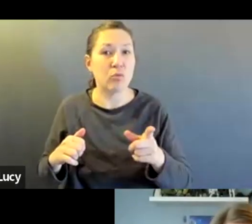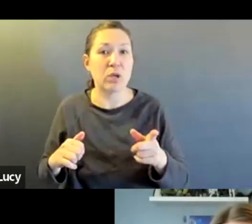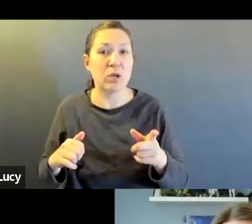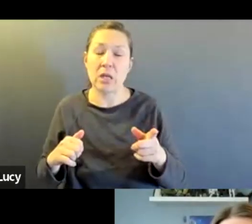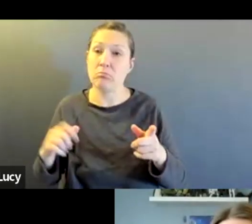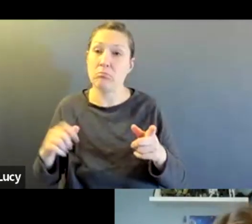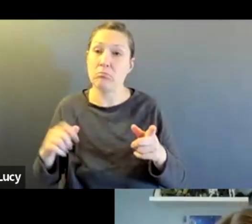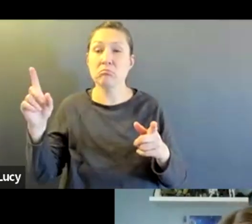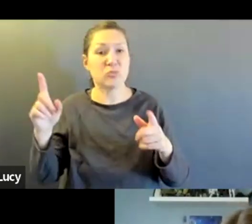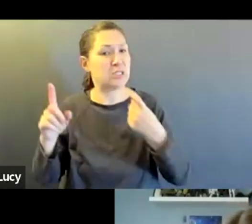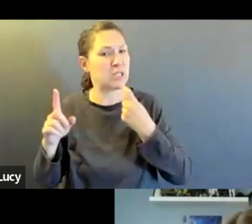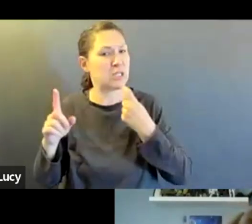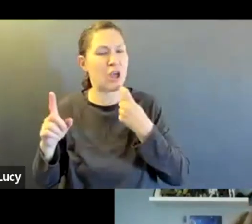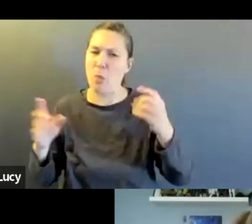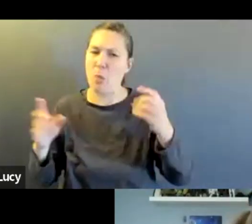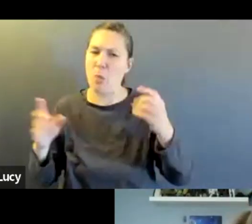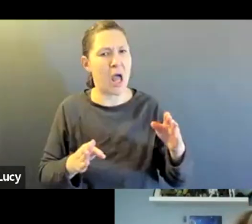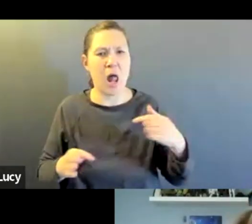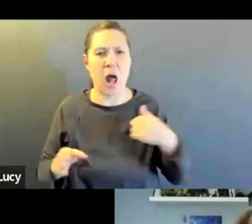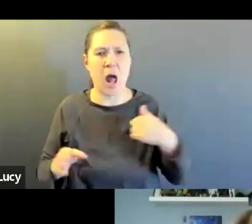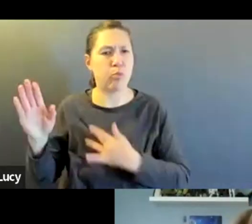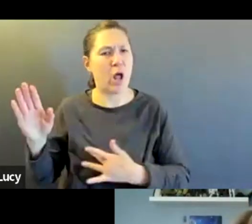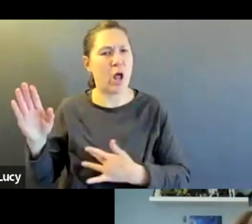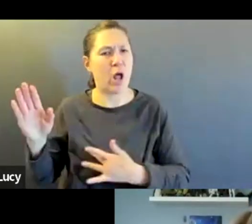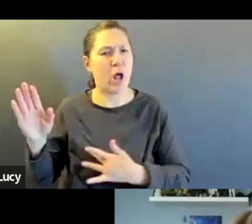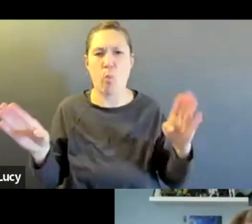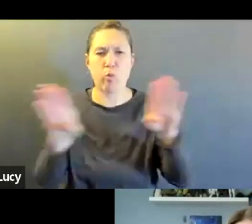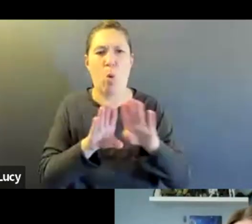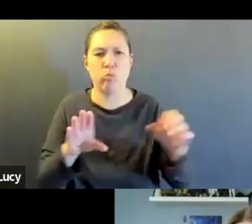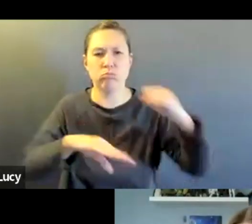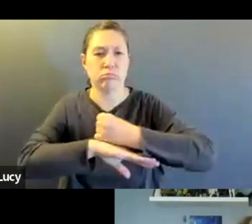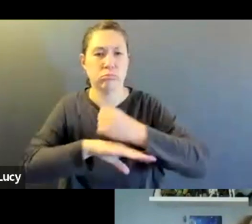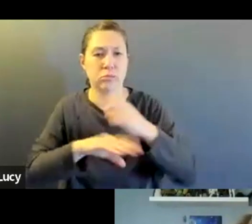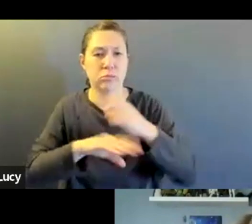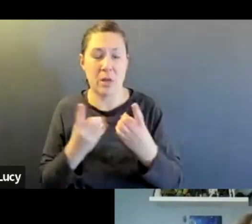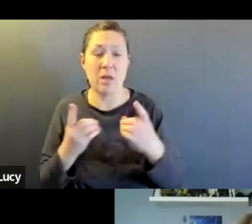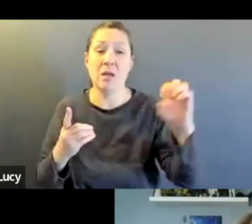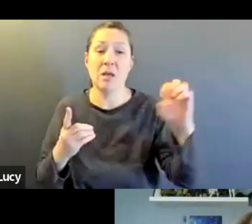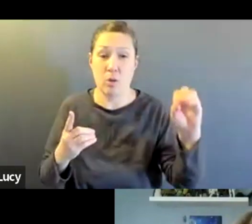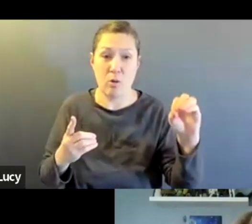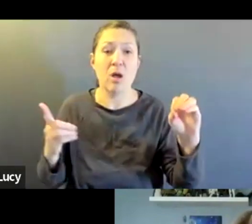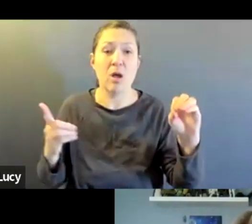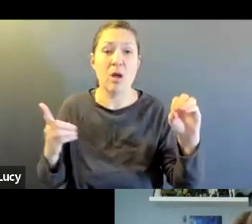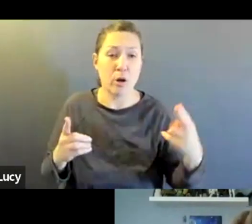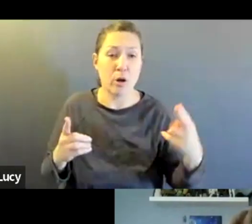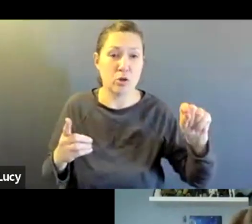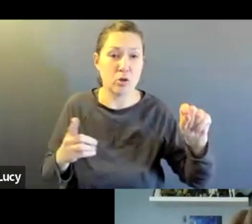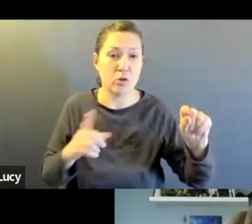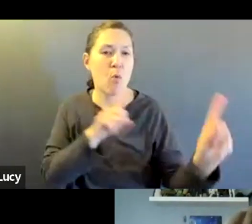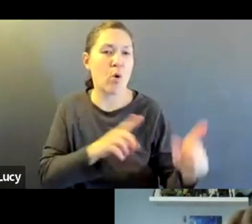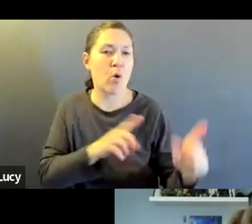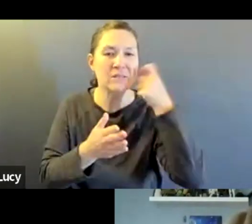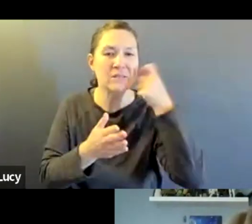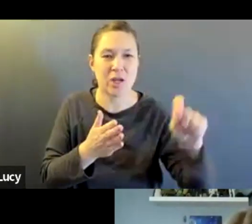position. So he did sign an executive order on March 20th. Directing the secretary to take all